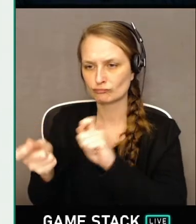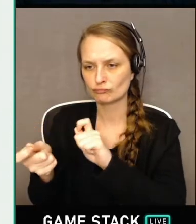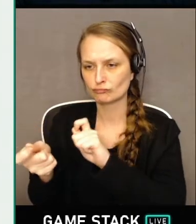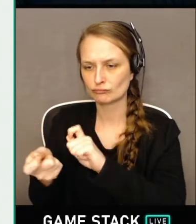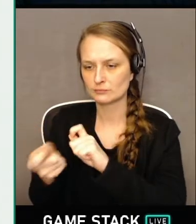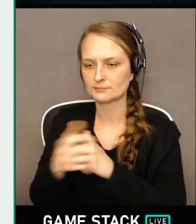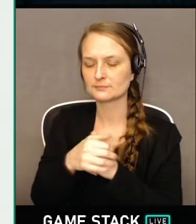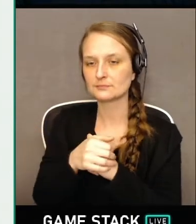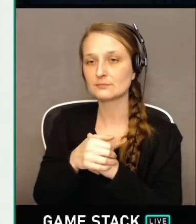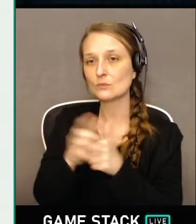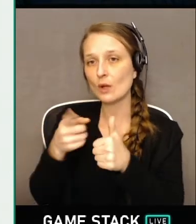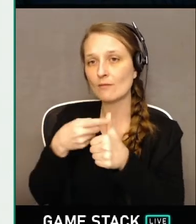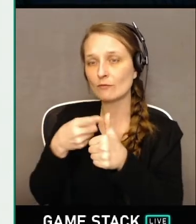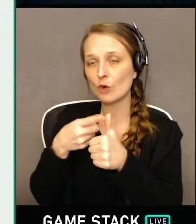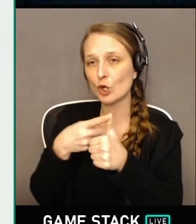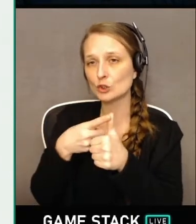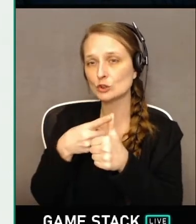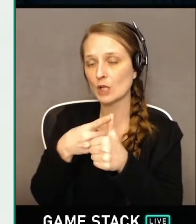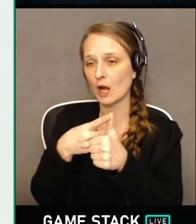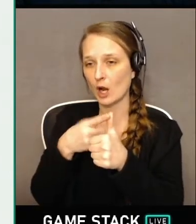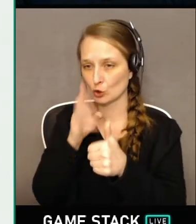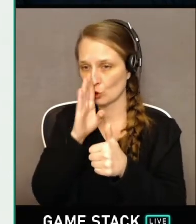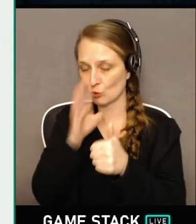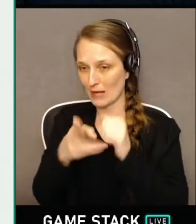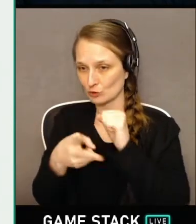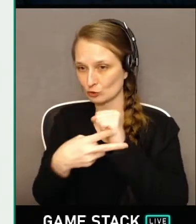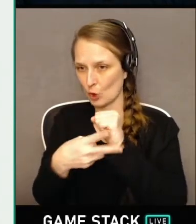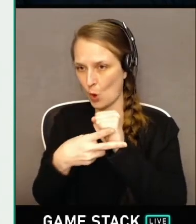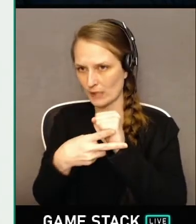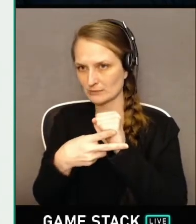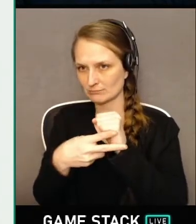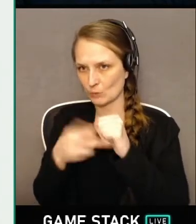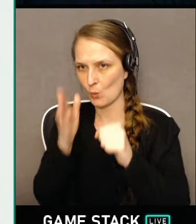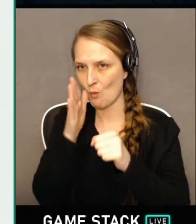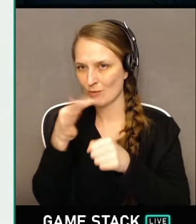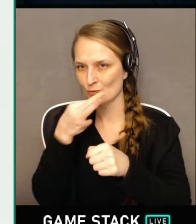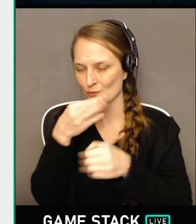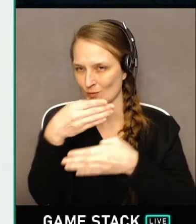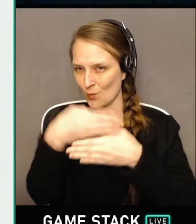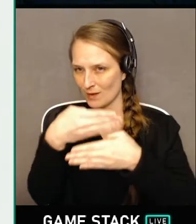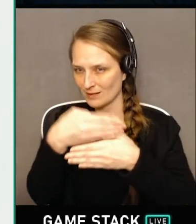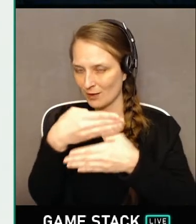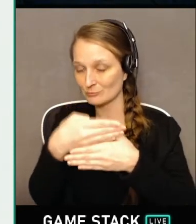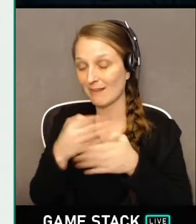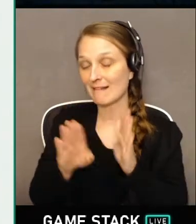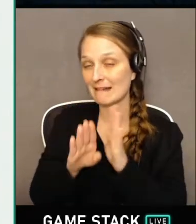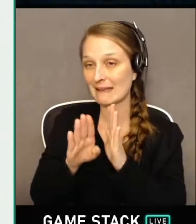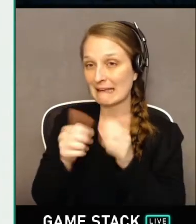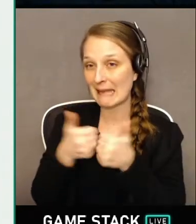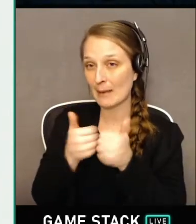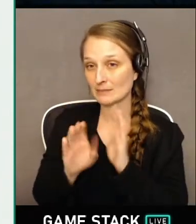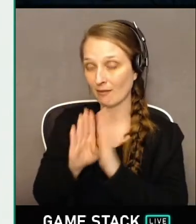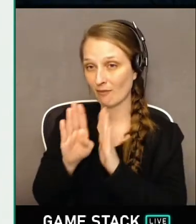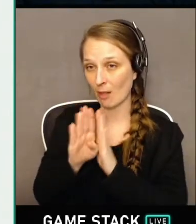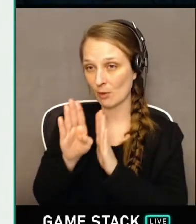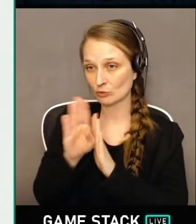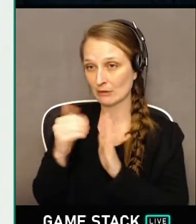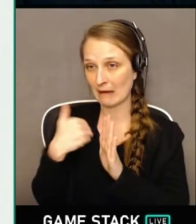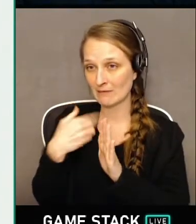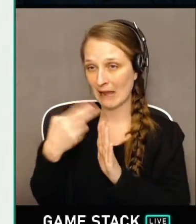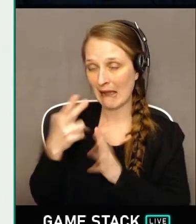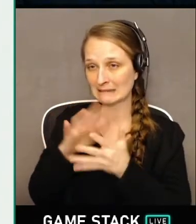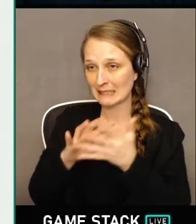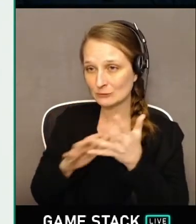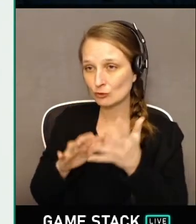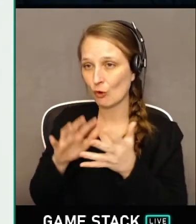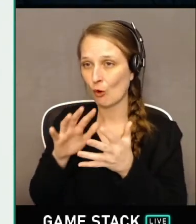First, DirectStorage is coming to Windows. As game developers adopt high texture and geometry details and